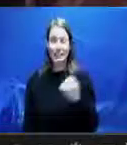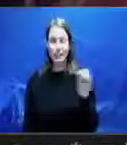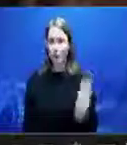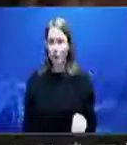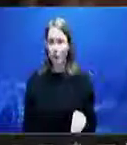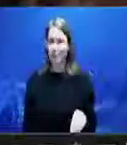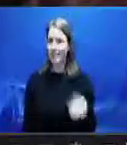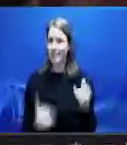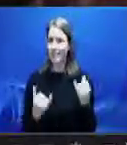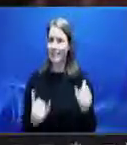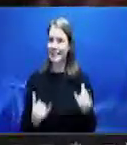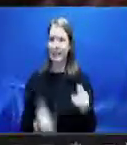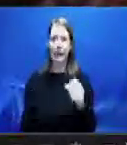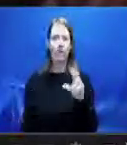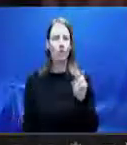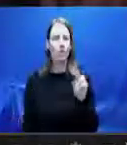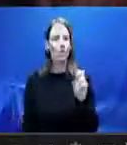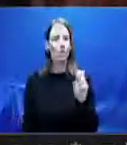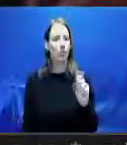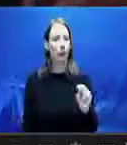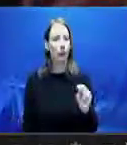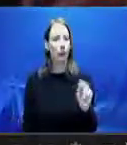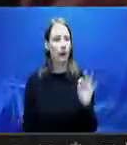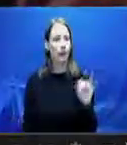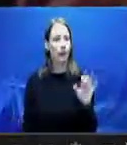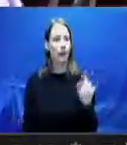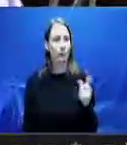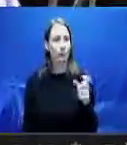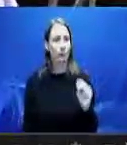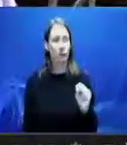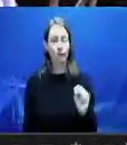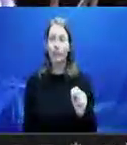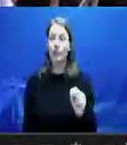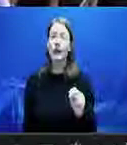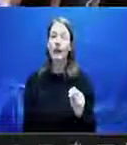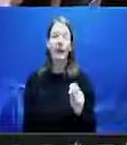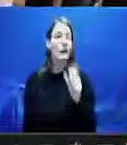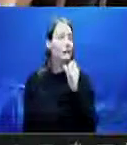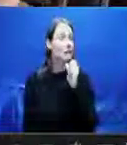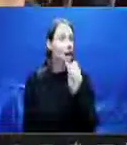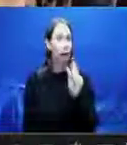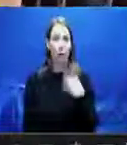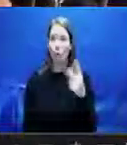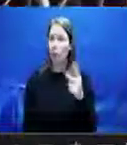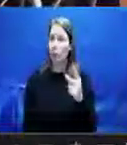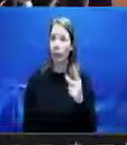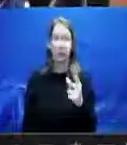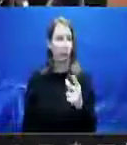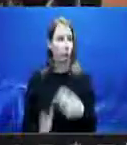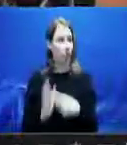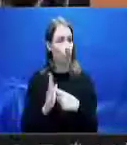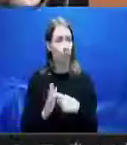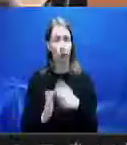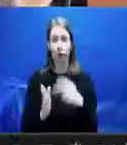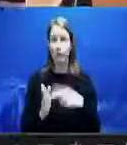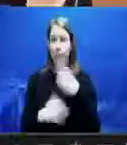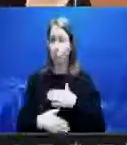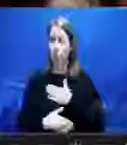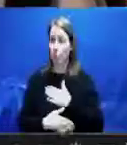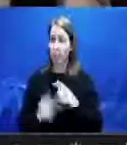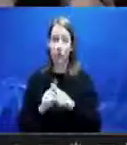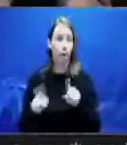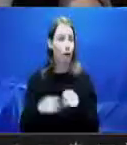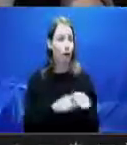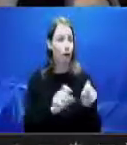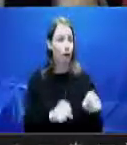just for reading literature, but also for reading informational text. But it's not expected that all this will only be done in English class. The